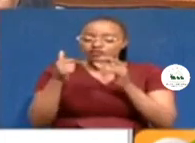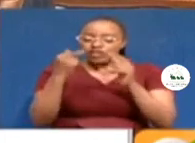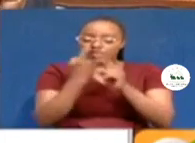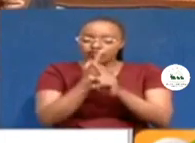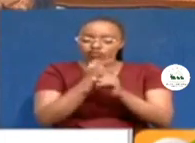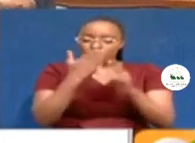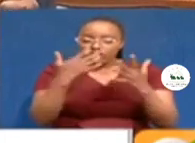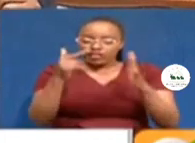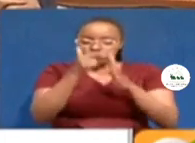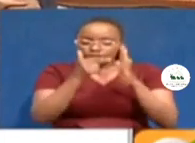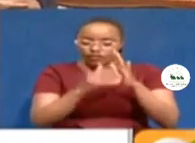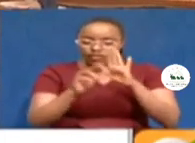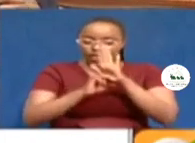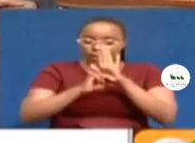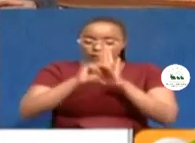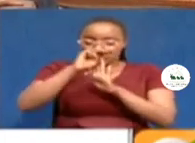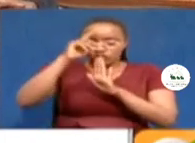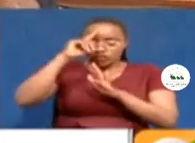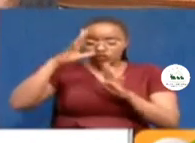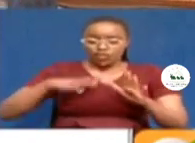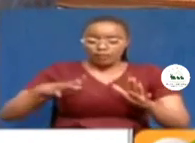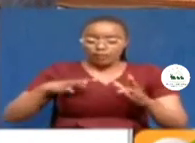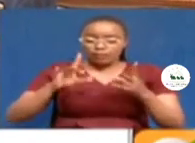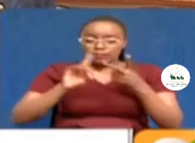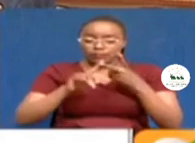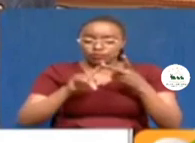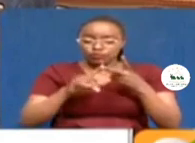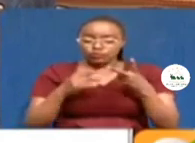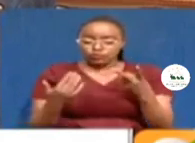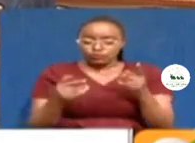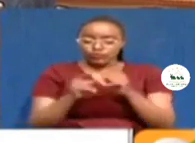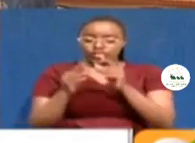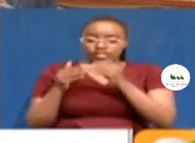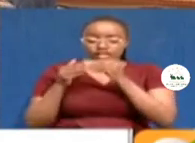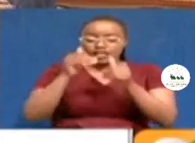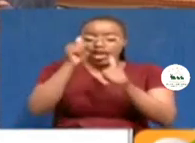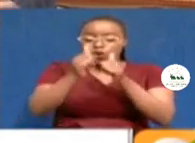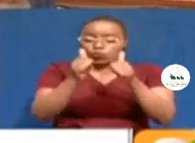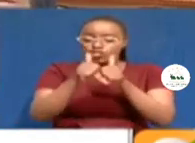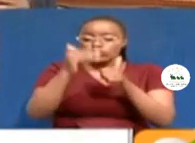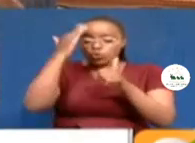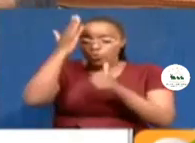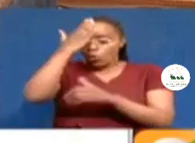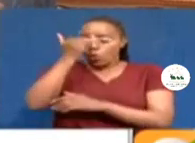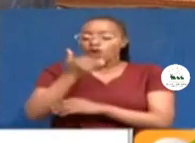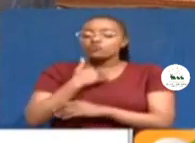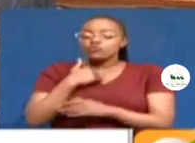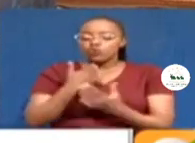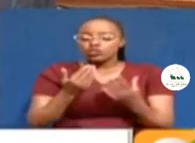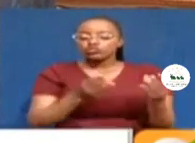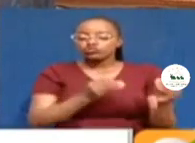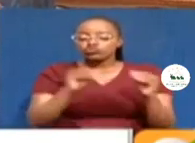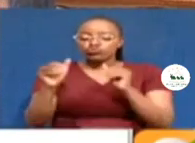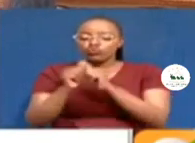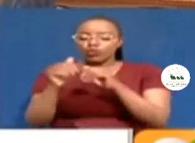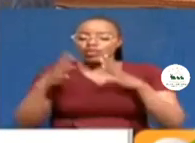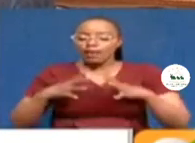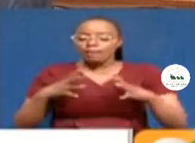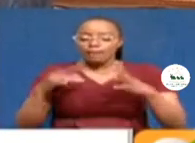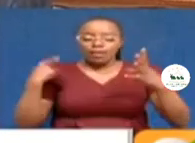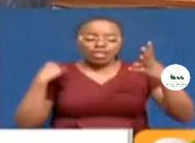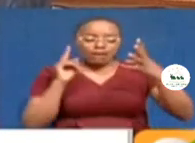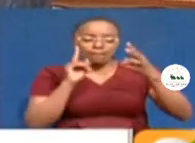One, the maturity of the masses. Two, a leadership that knows where it wants to take the people.